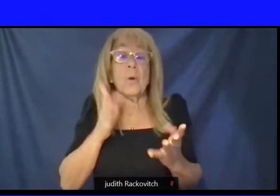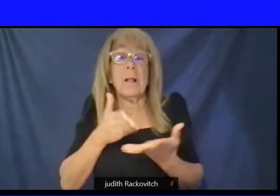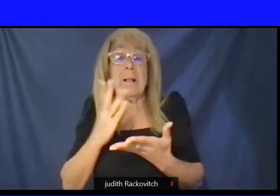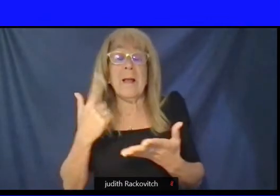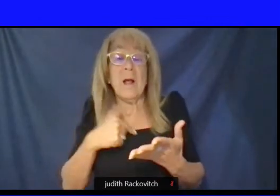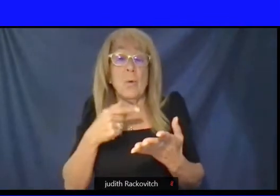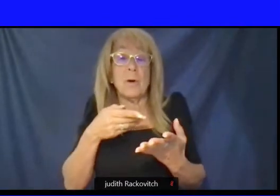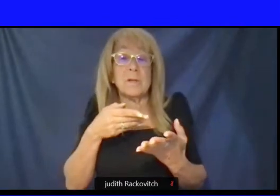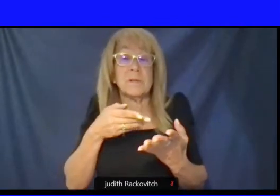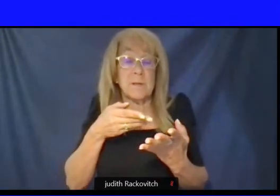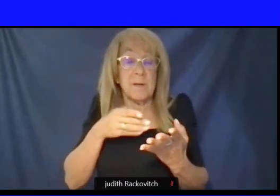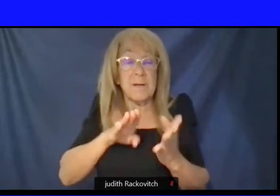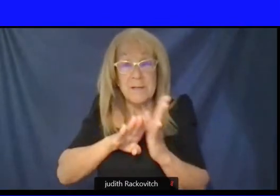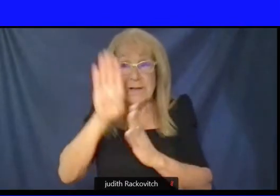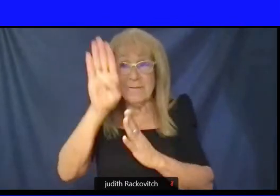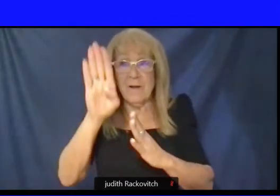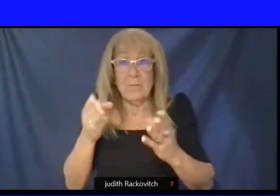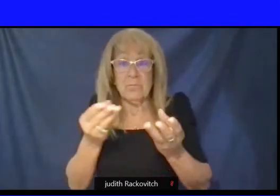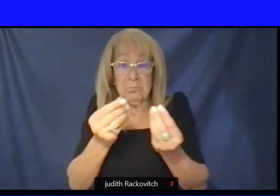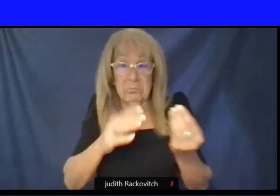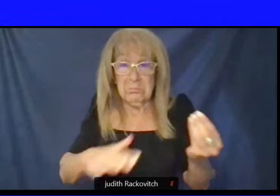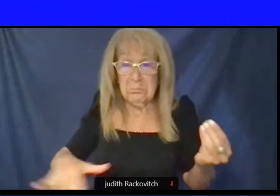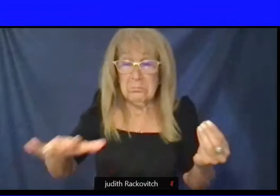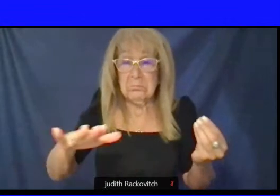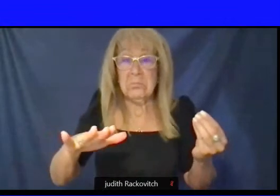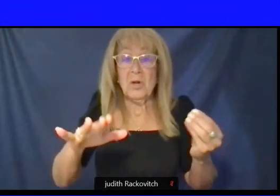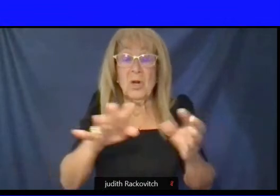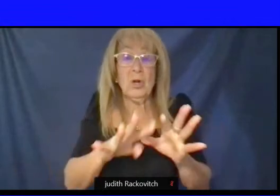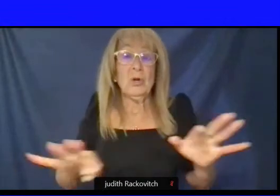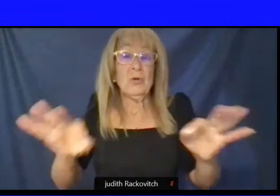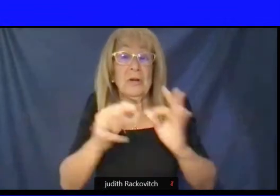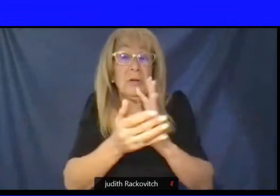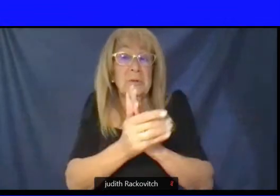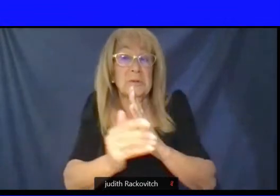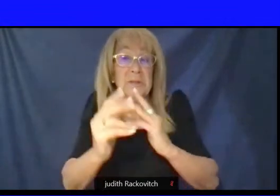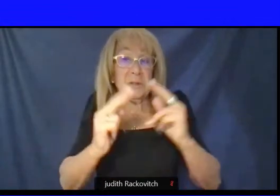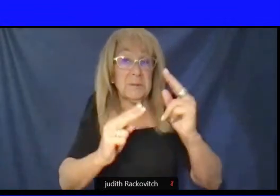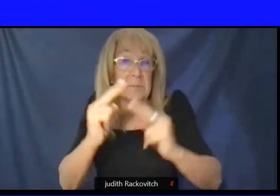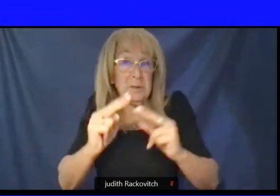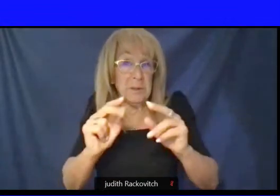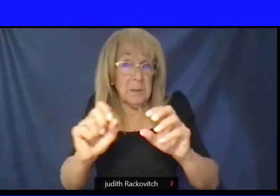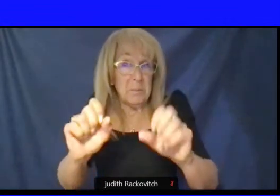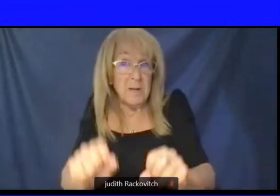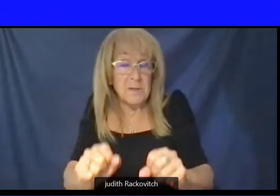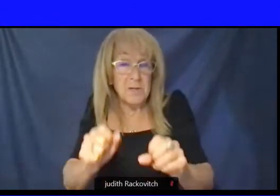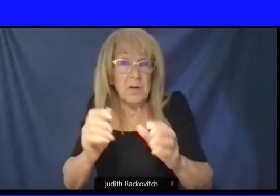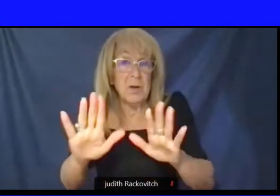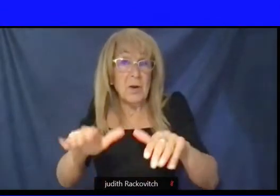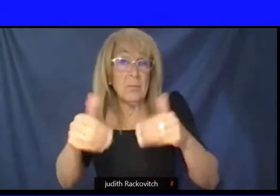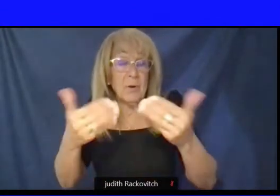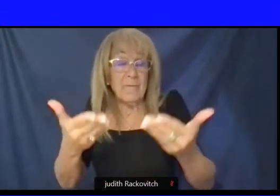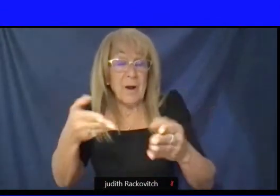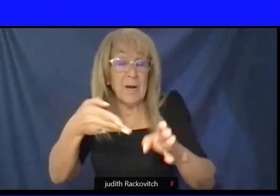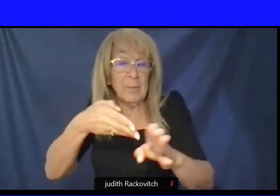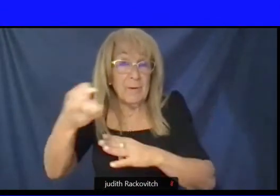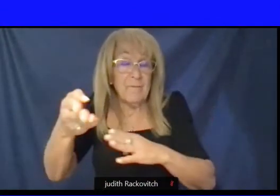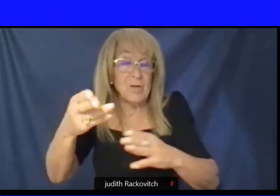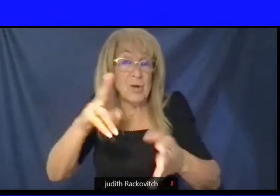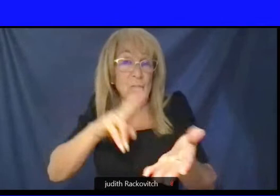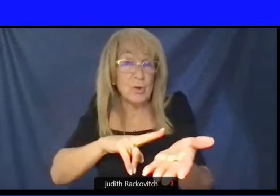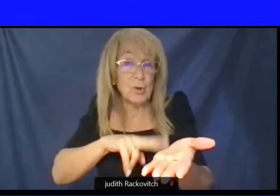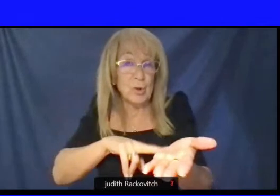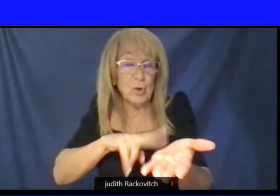assess and to create nurse leader annual competencies, to focus on nurse leader diversity, equity, and